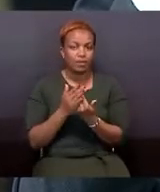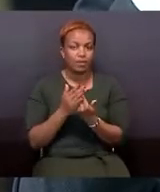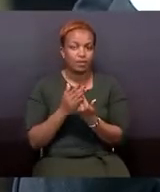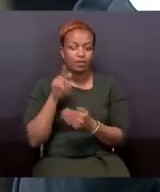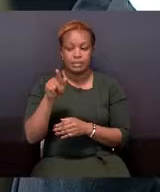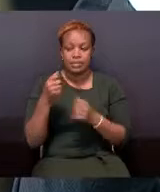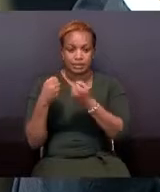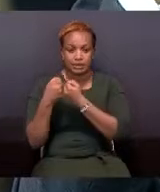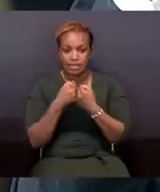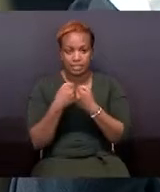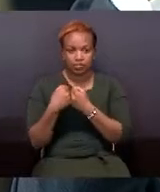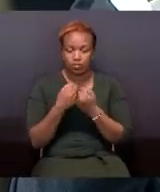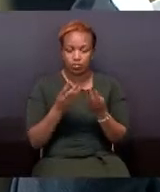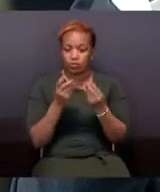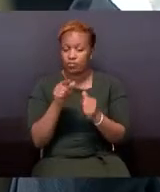these challenges of